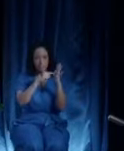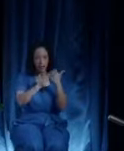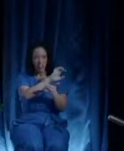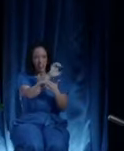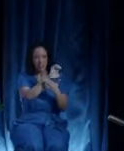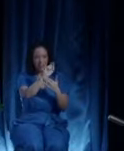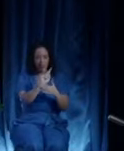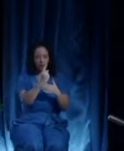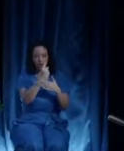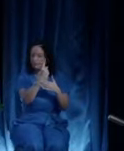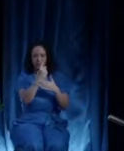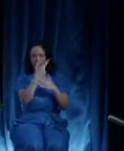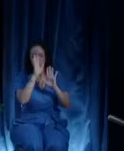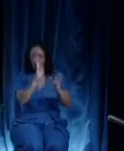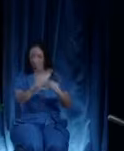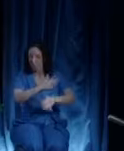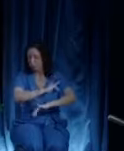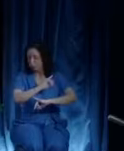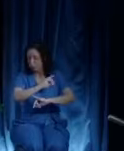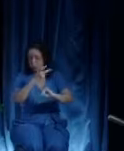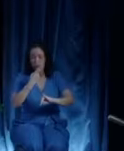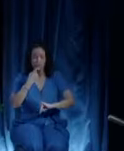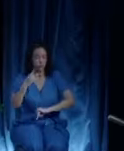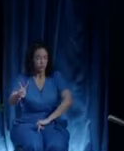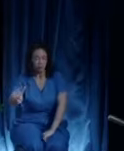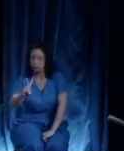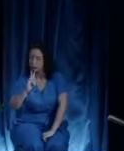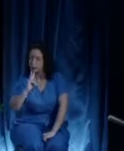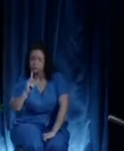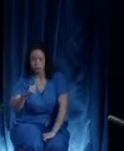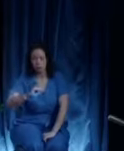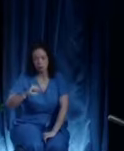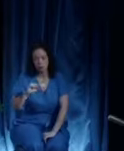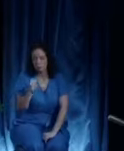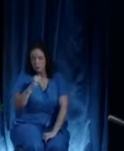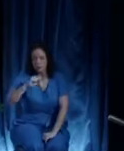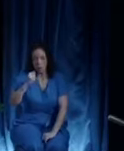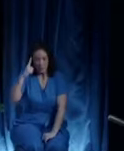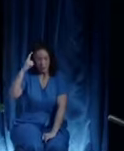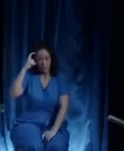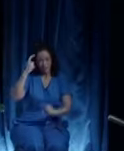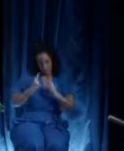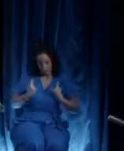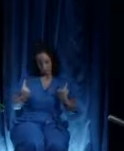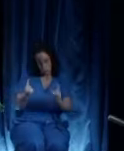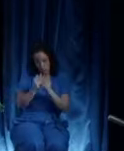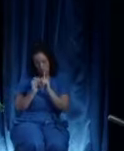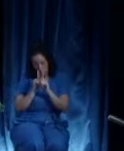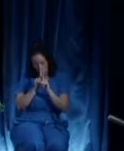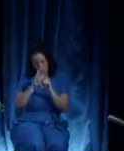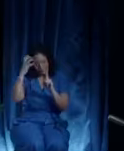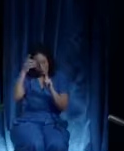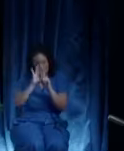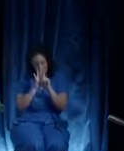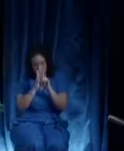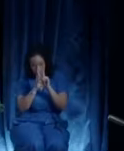hypocrisy, in that creating a Scottish bedchamber is a very clever political manoeuvre in some ways, because the Scottish court